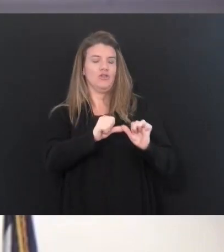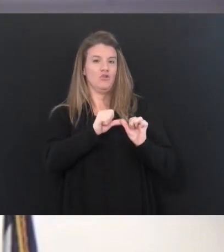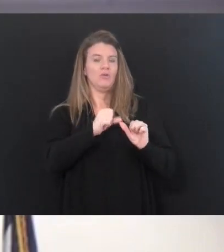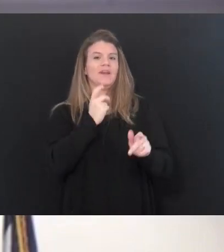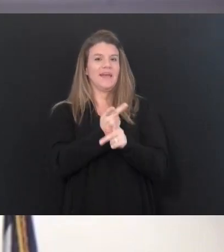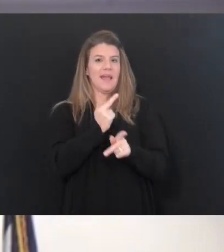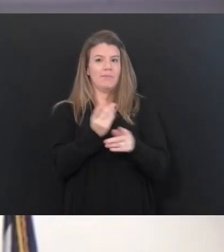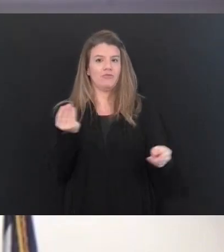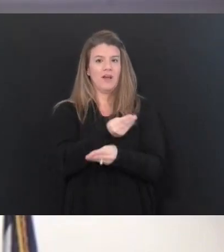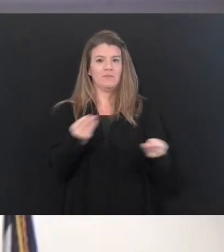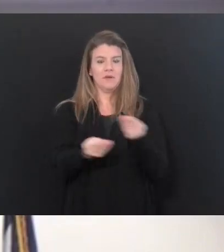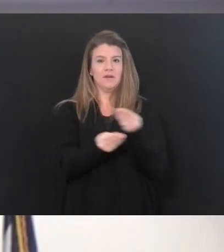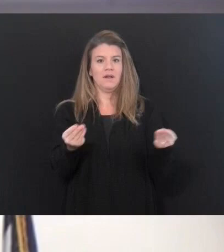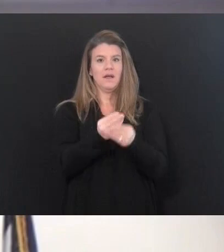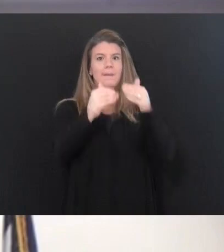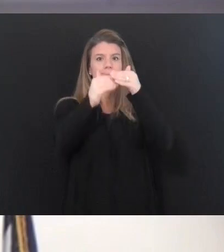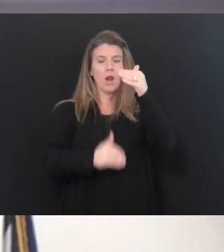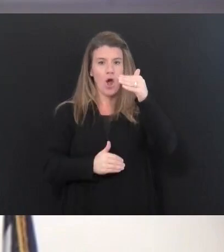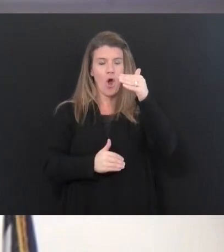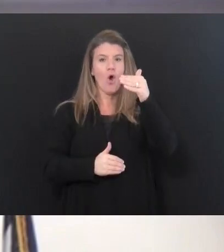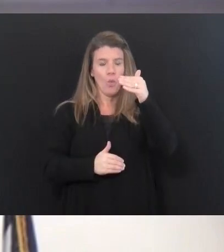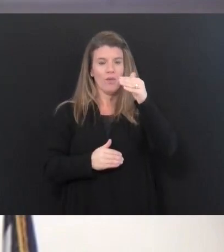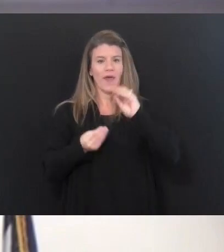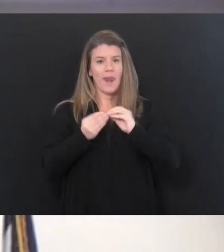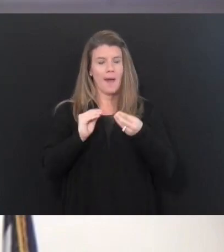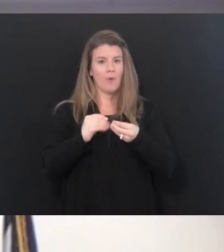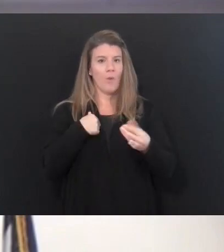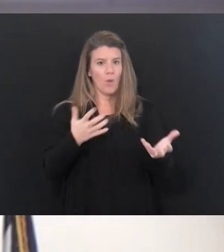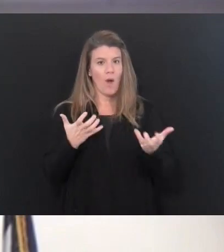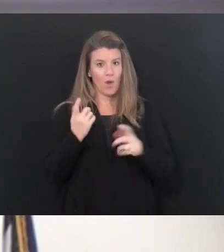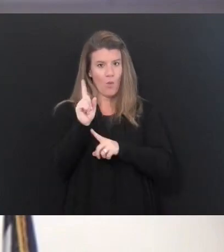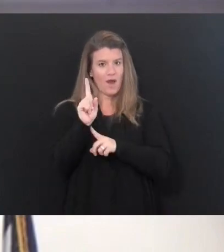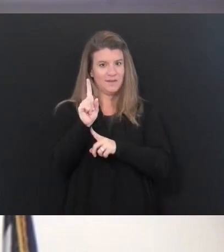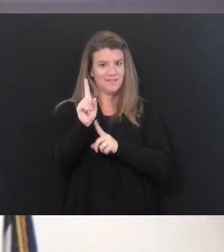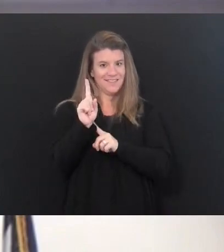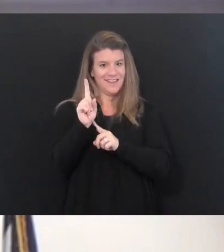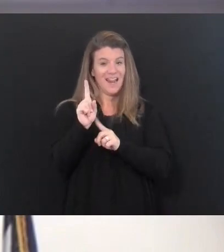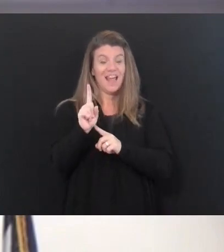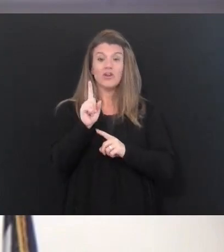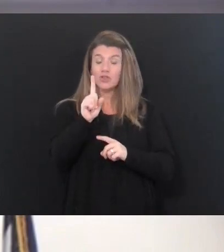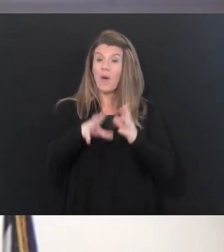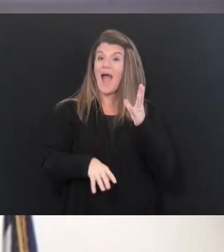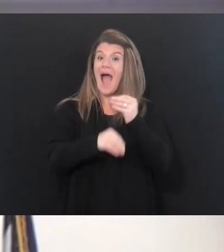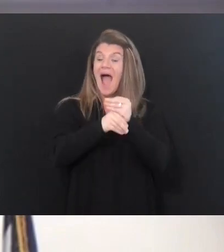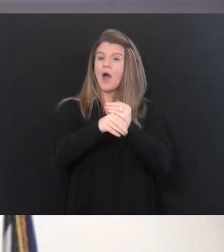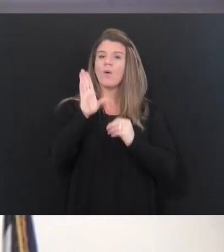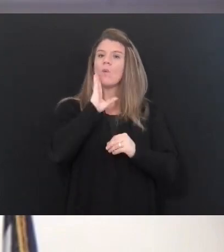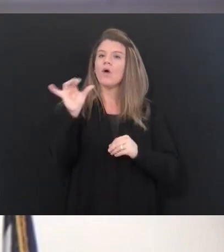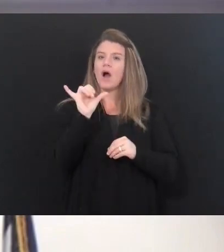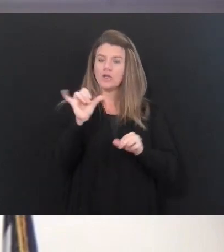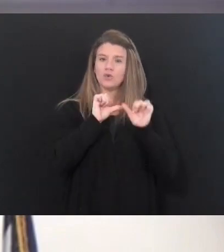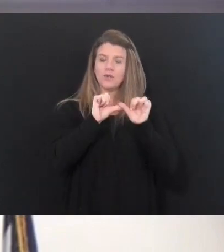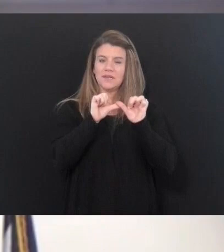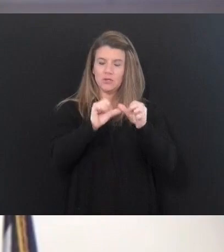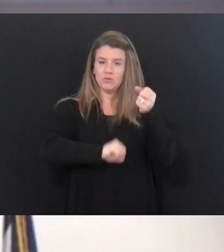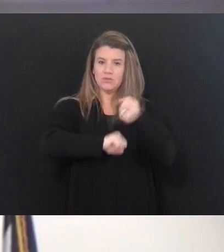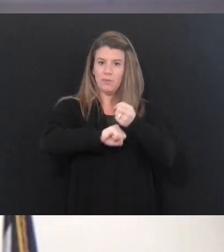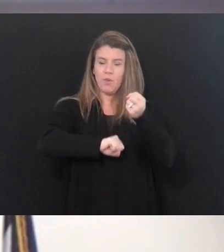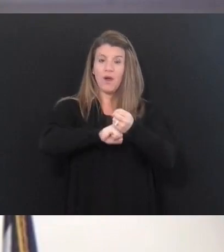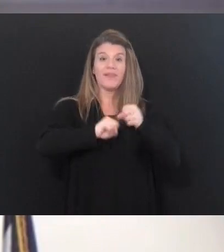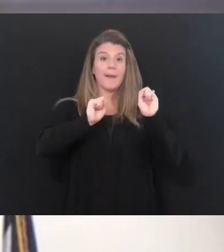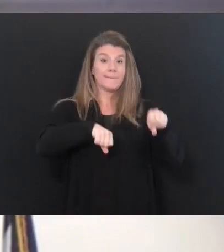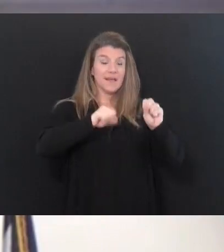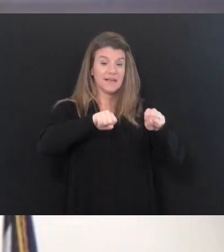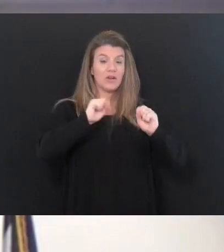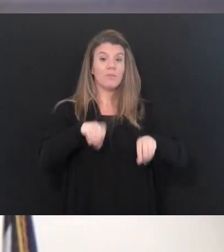transmission rate below that number one that Dr. Marsh has talked about. In addition to that, we will continue to support the ability to